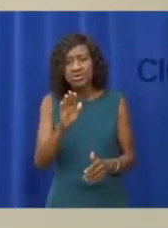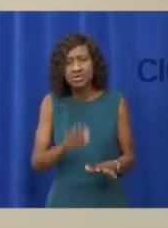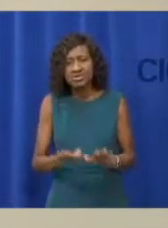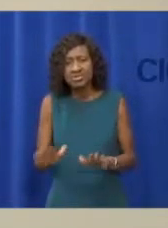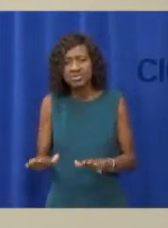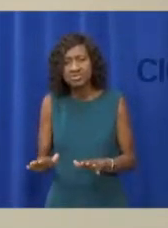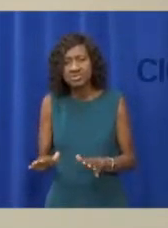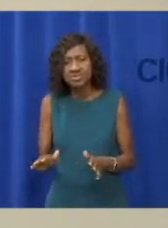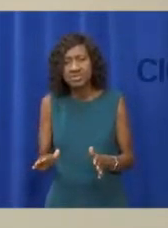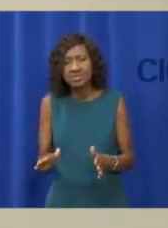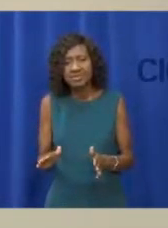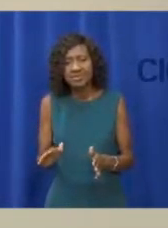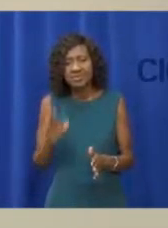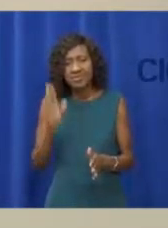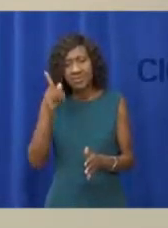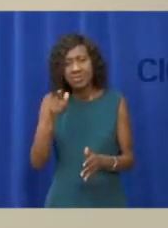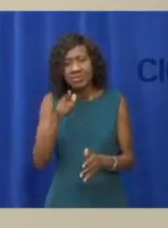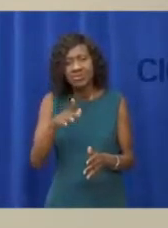so strongly